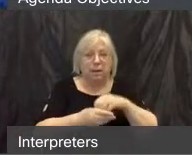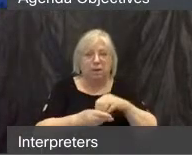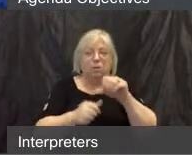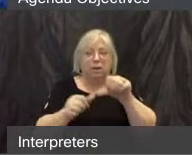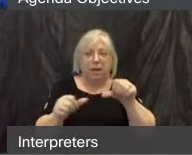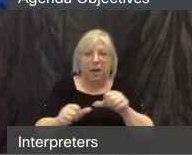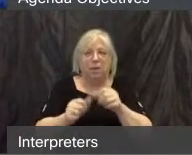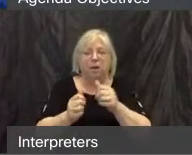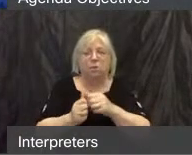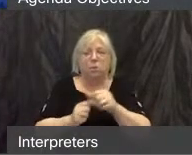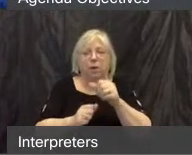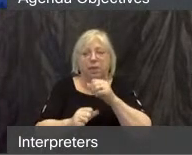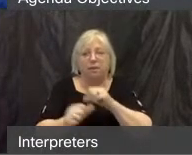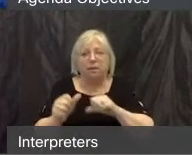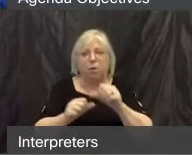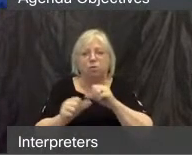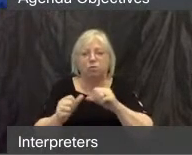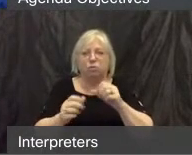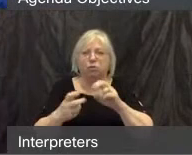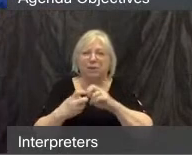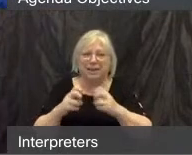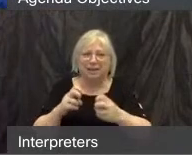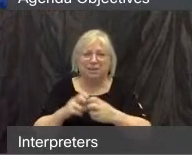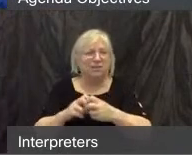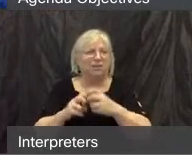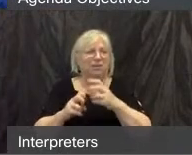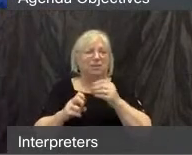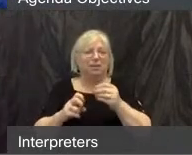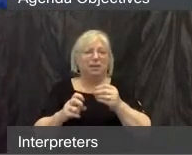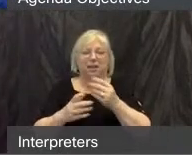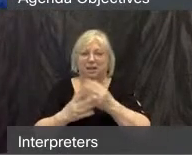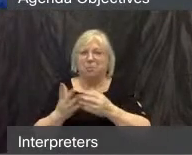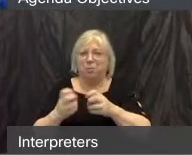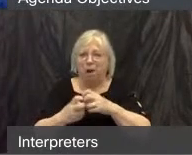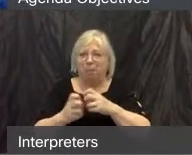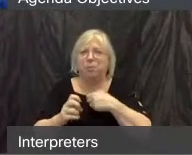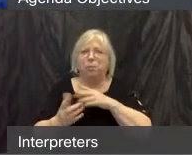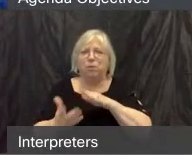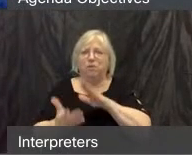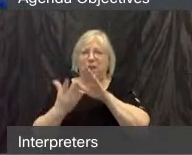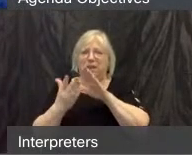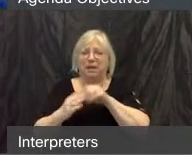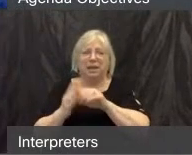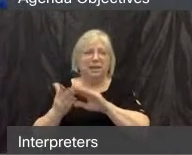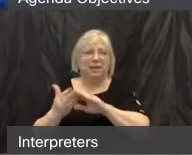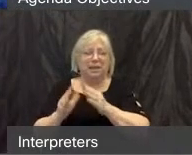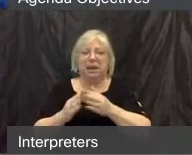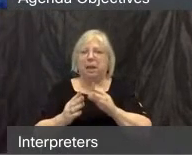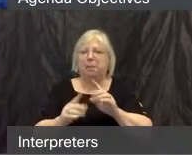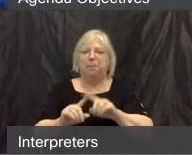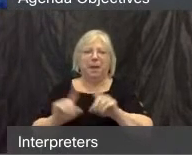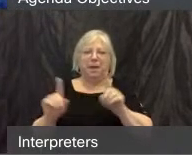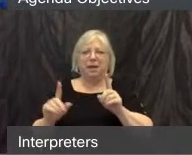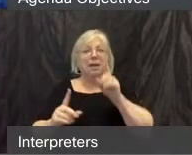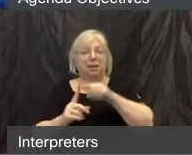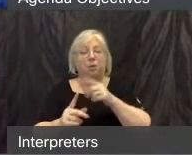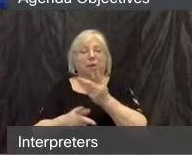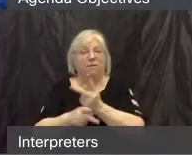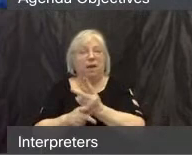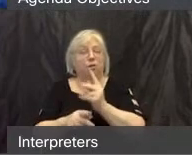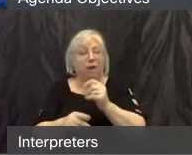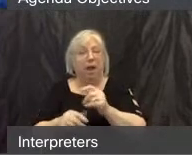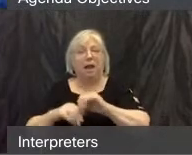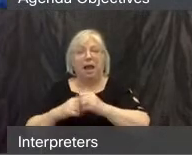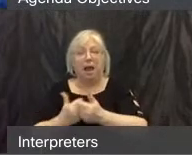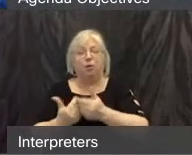social ills. They're going to those areas for some of the problems that we're facing in our city. And until we figure out a way to address public